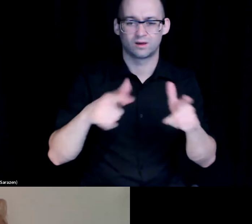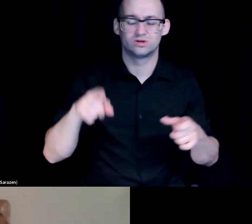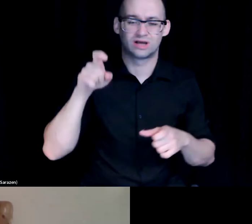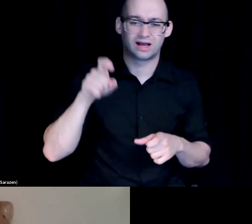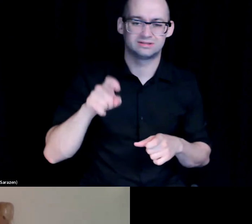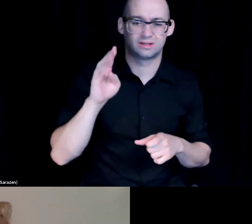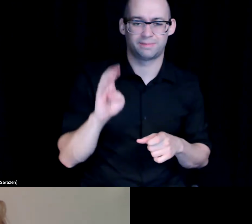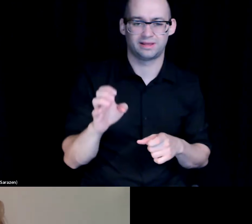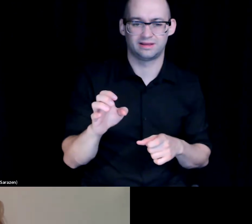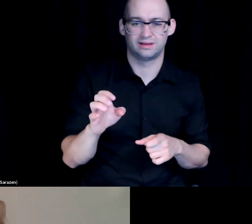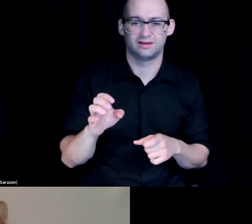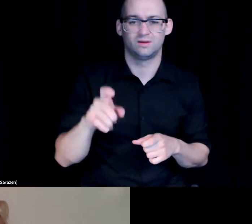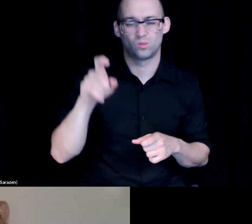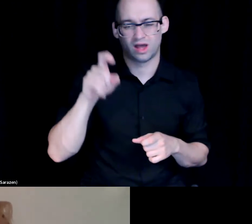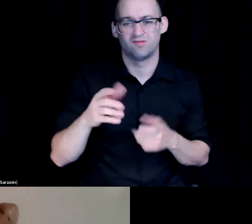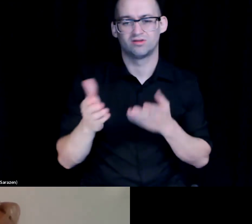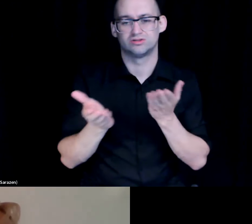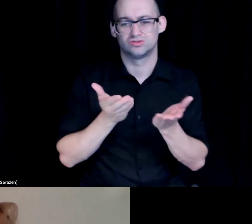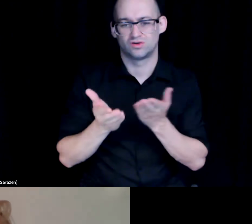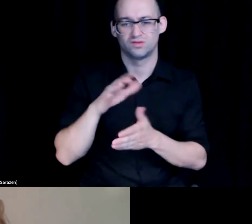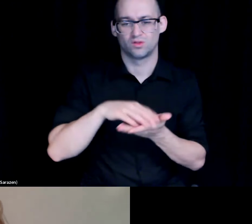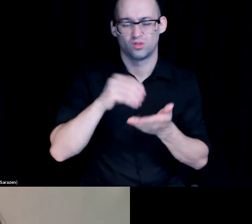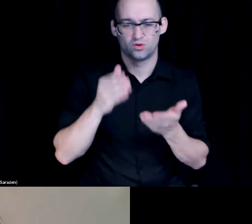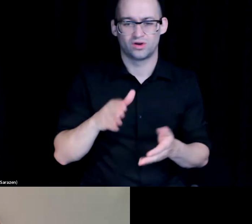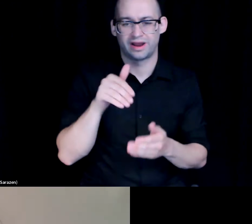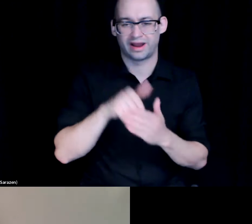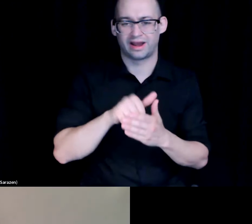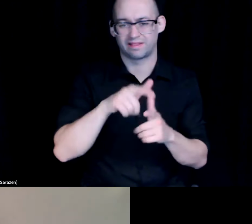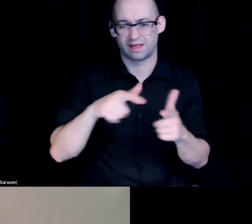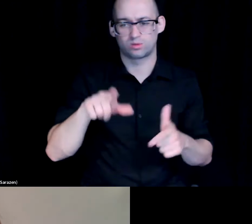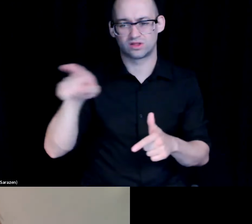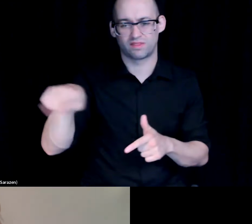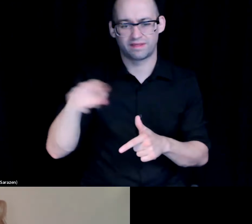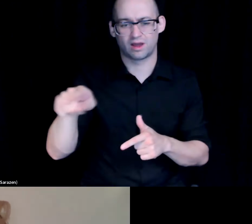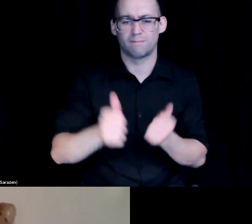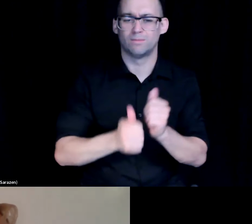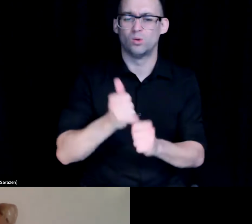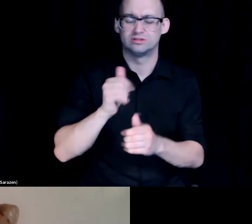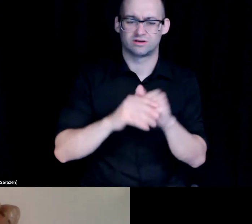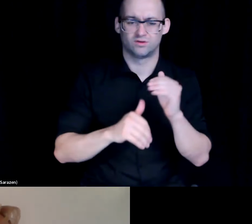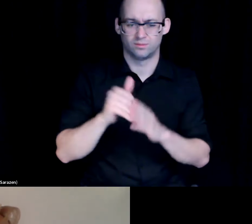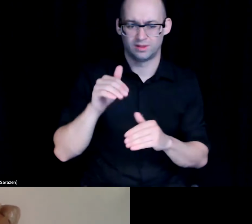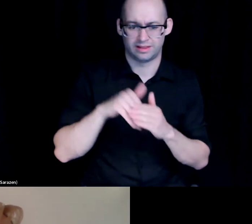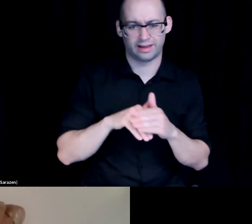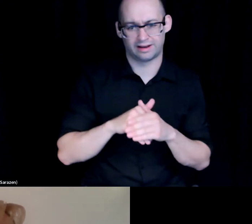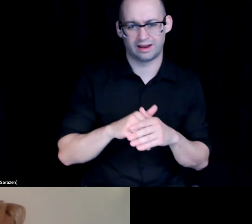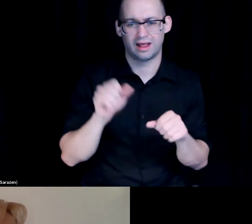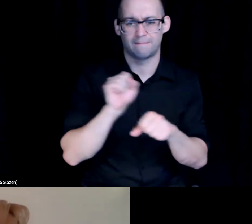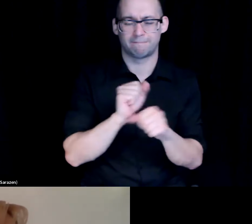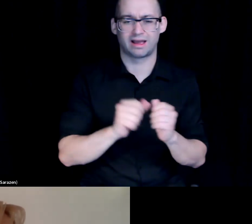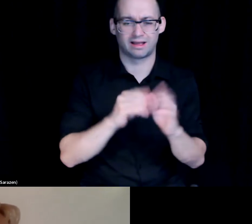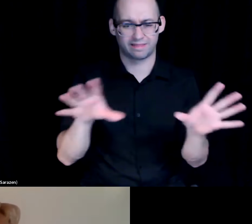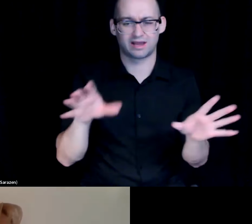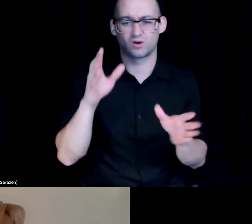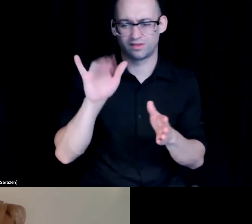be, we have to serve the learners in the language that they're most comfortable in and make it clear that it's available. We've had